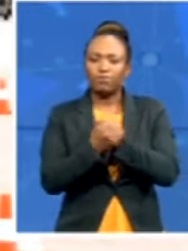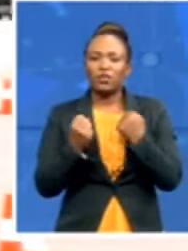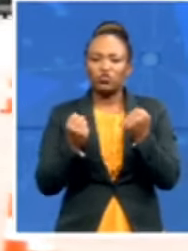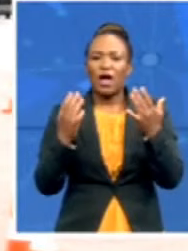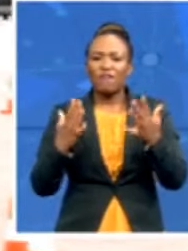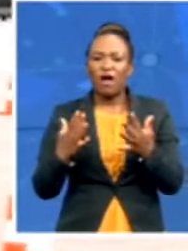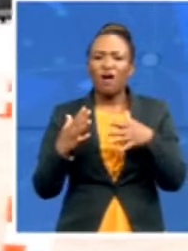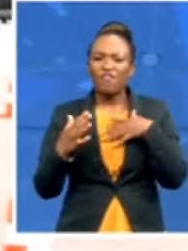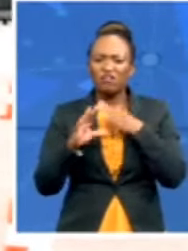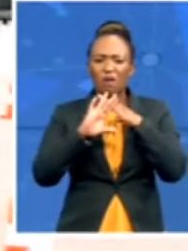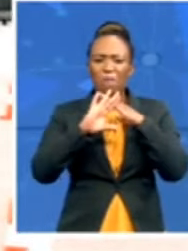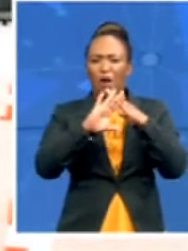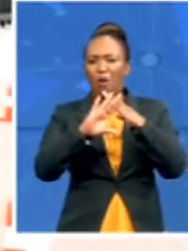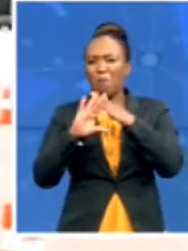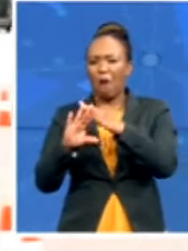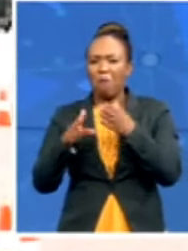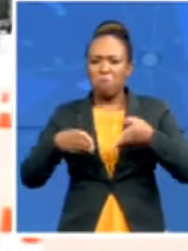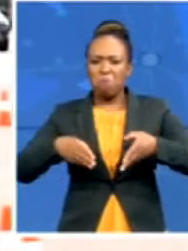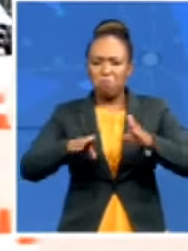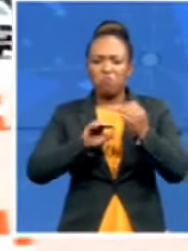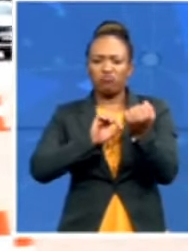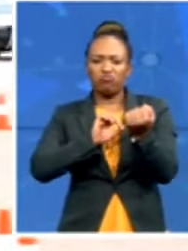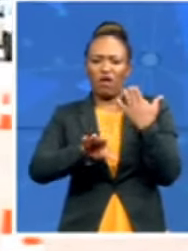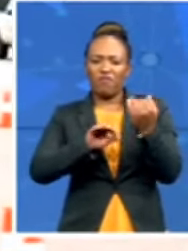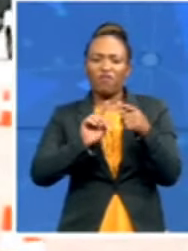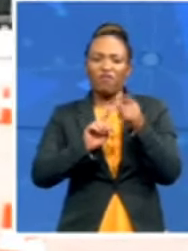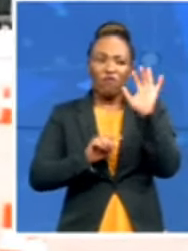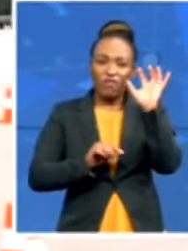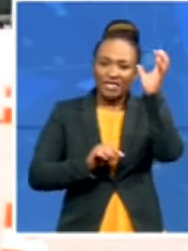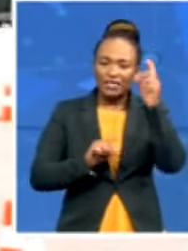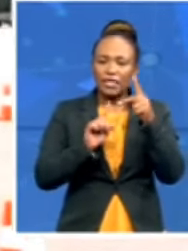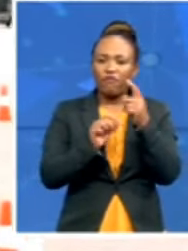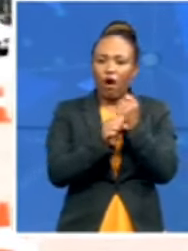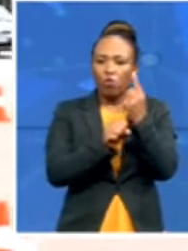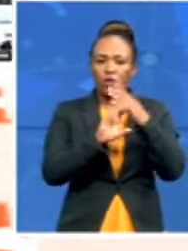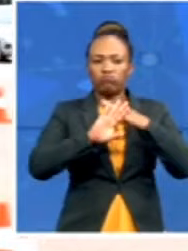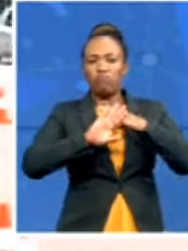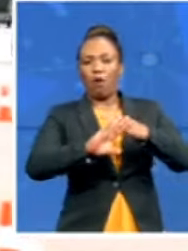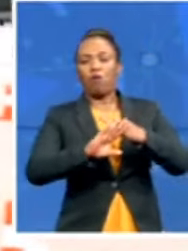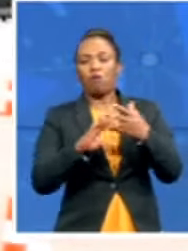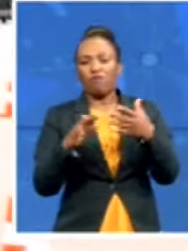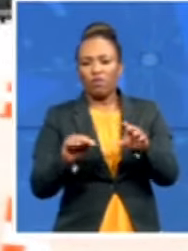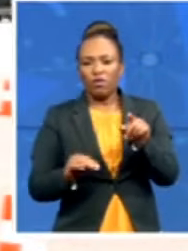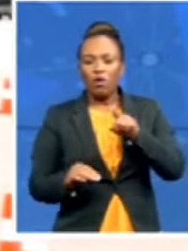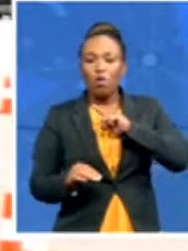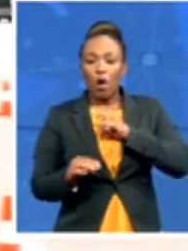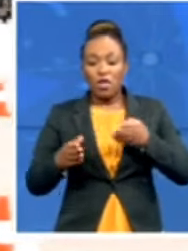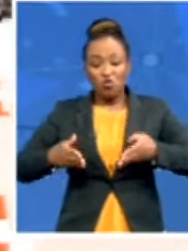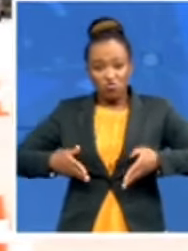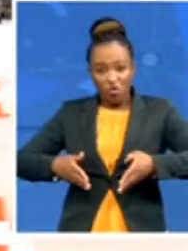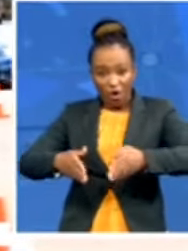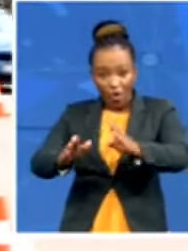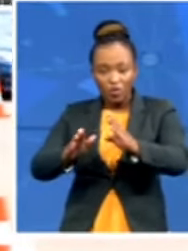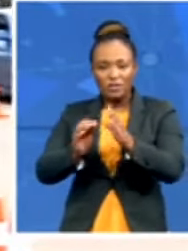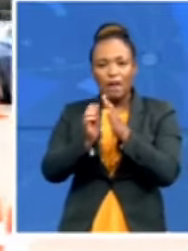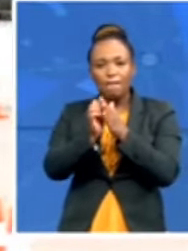was en route to the Free State and also Gauteng, because these are the two economic hubs in the country of South Africa. We've got Durban